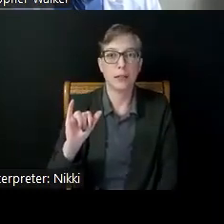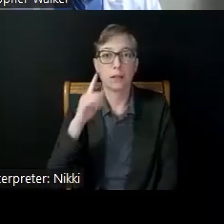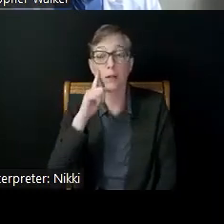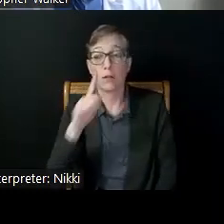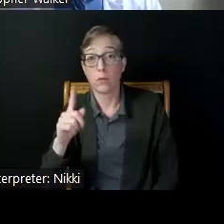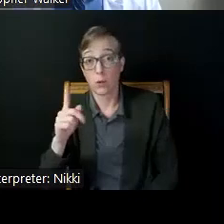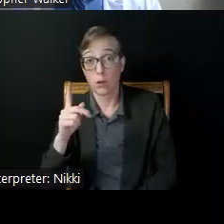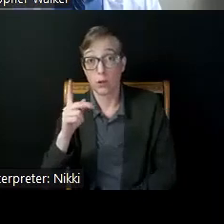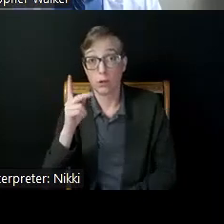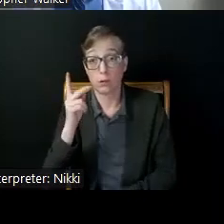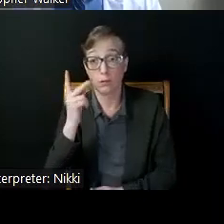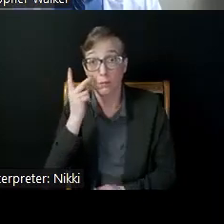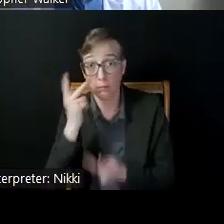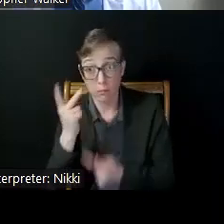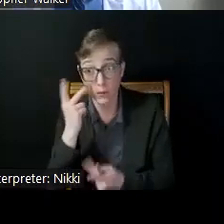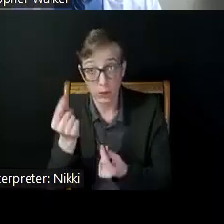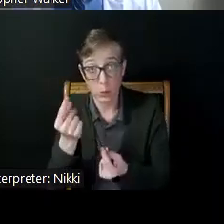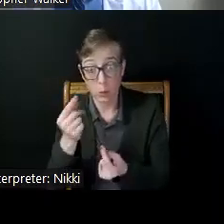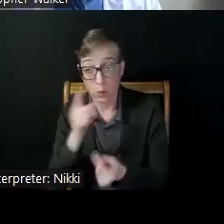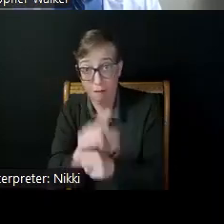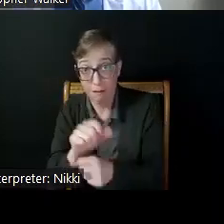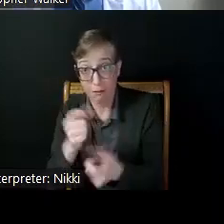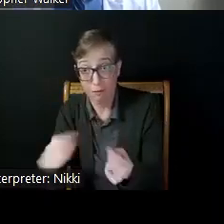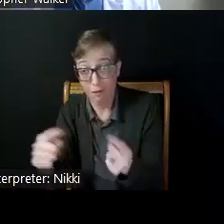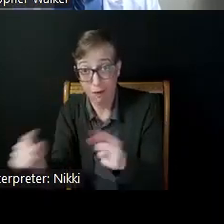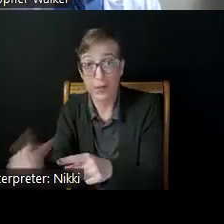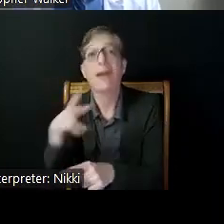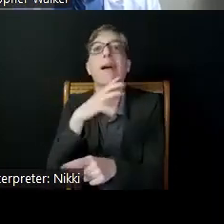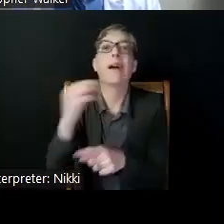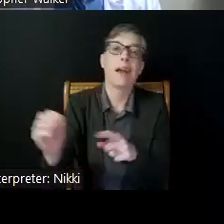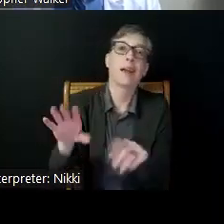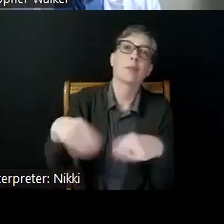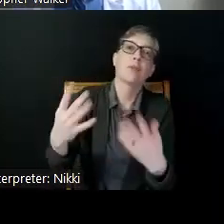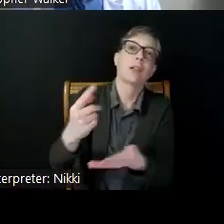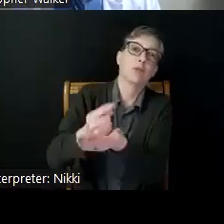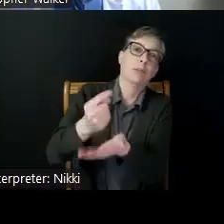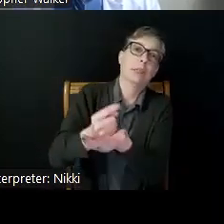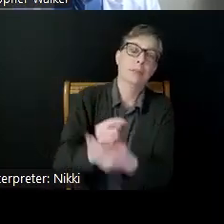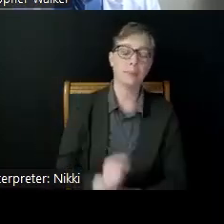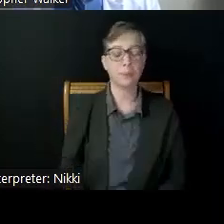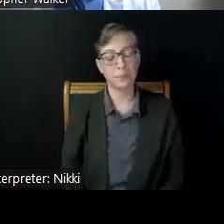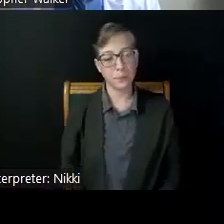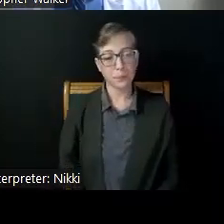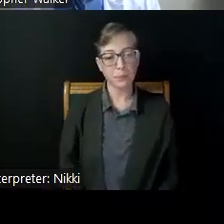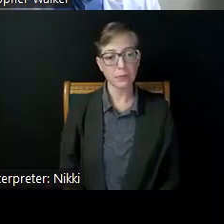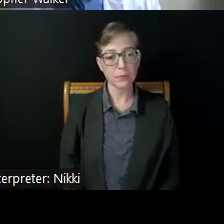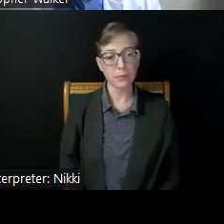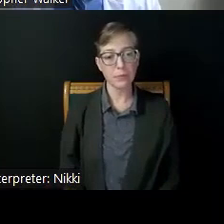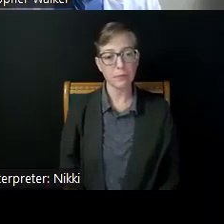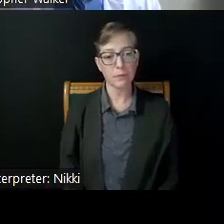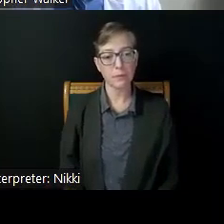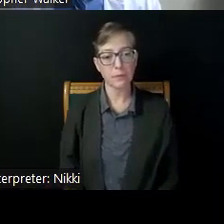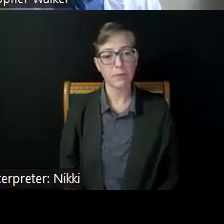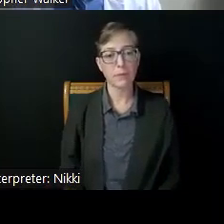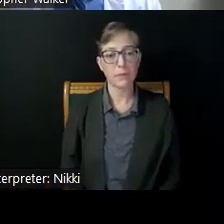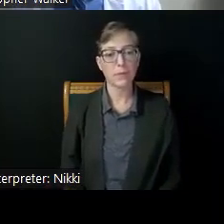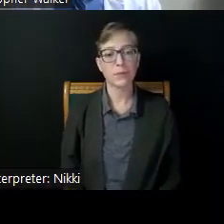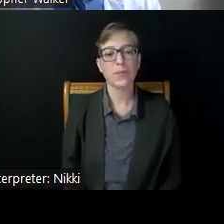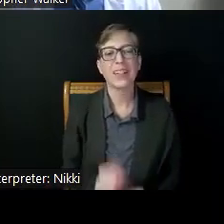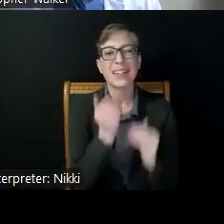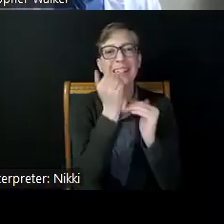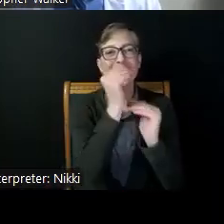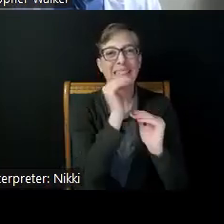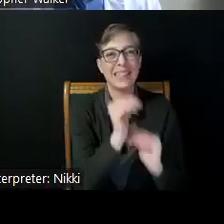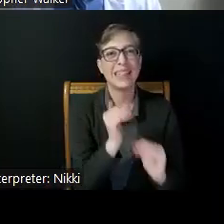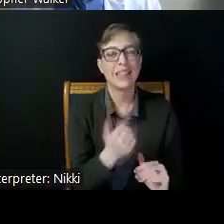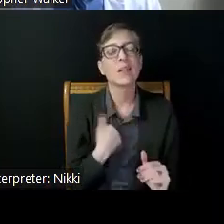test. So it's important for us to keep the limitations in mind because they remind us that